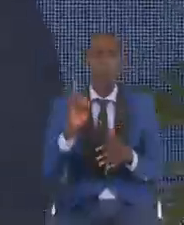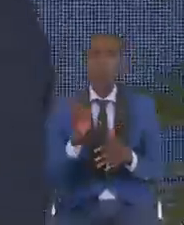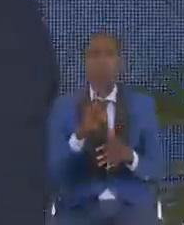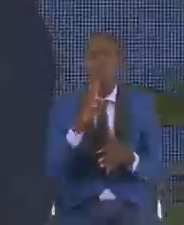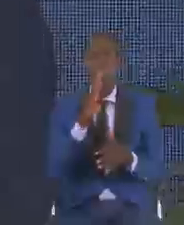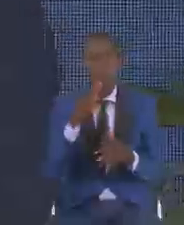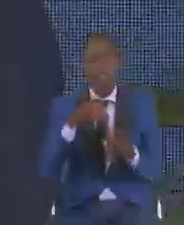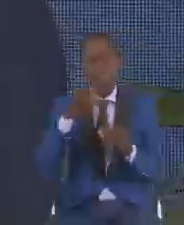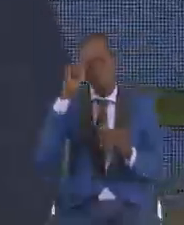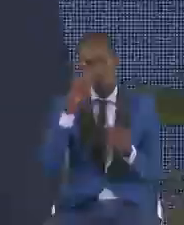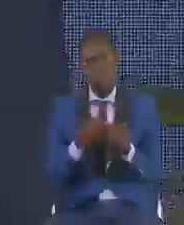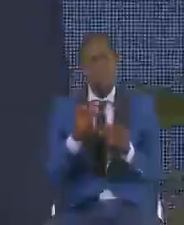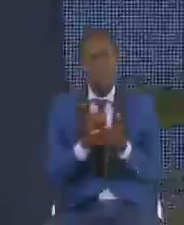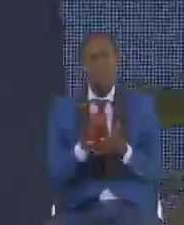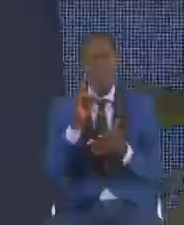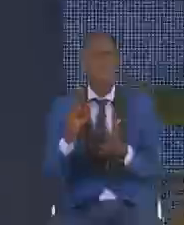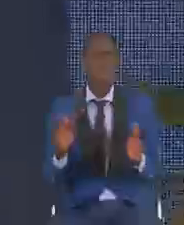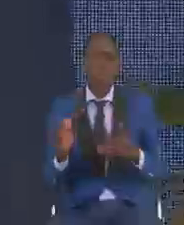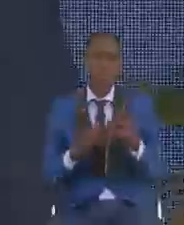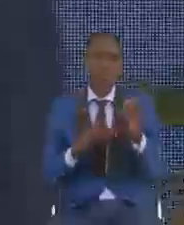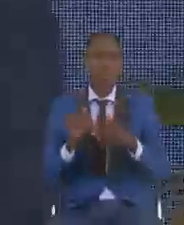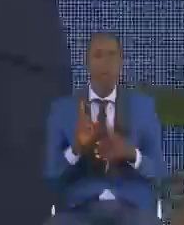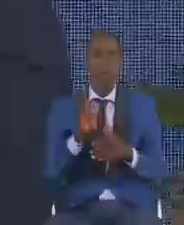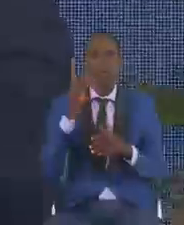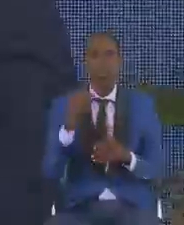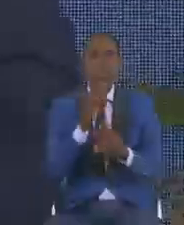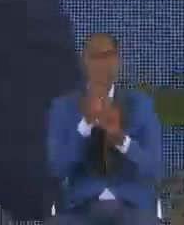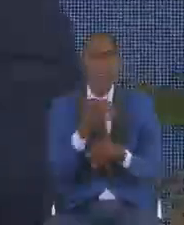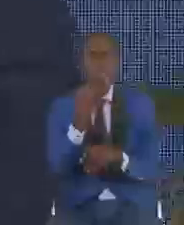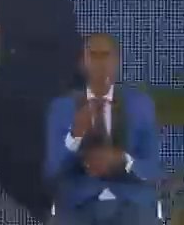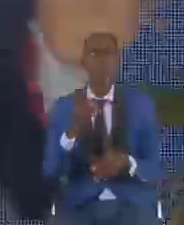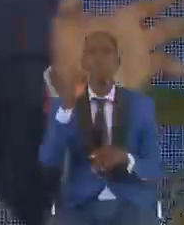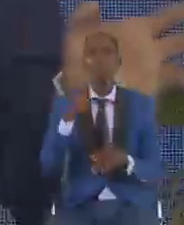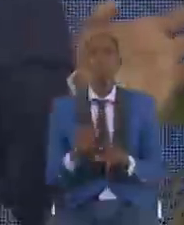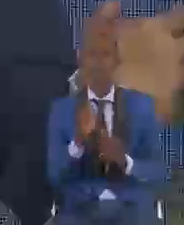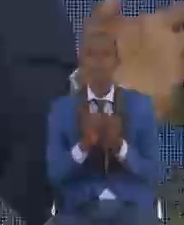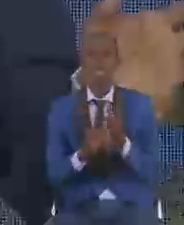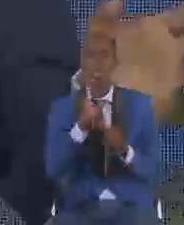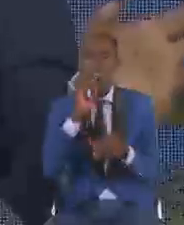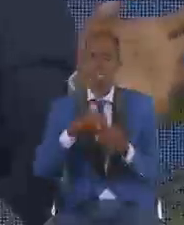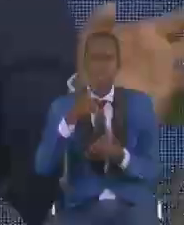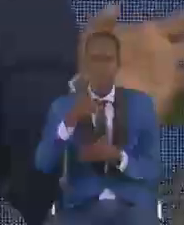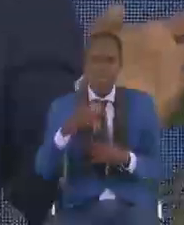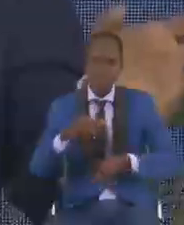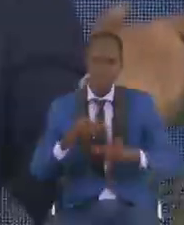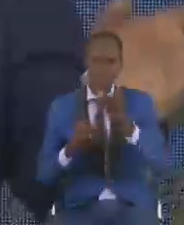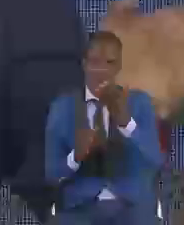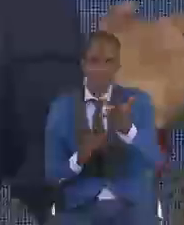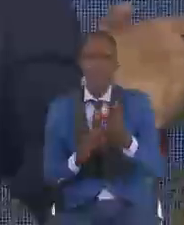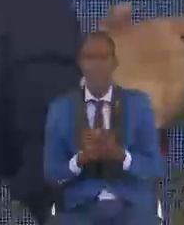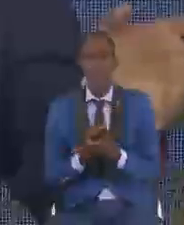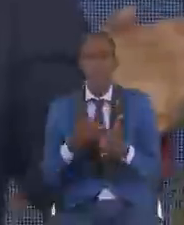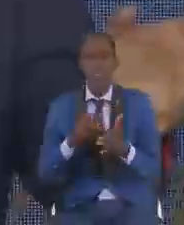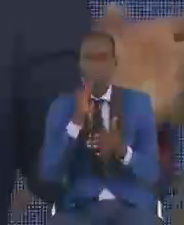remembrance that thou stir up the gift of God which is in you. It's still there. It's still there. It's